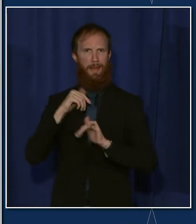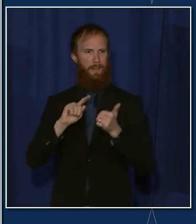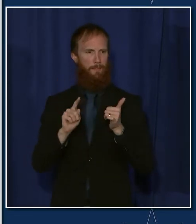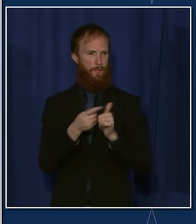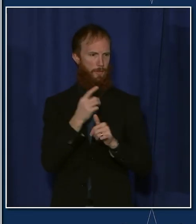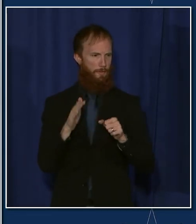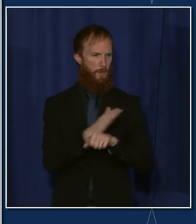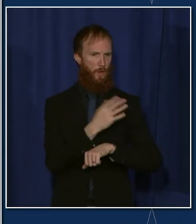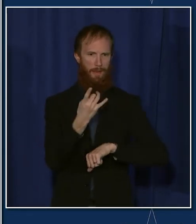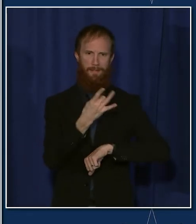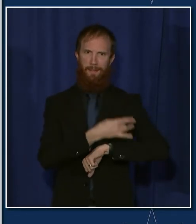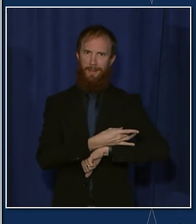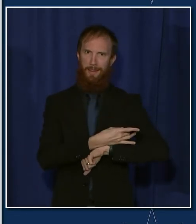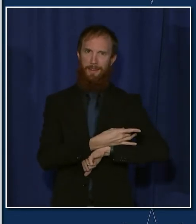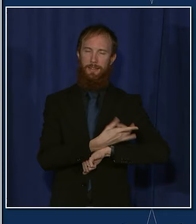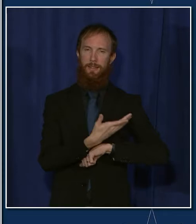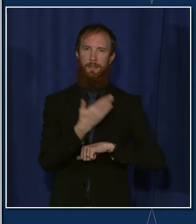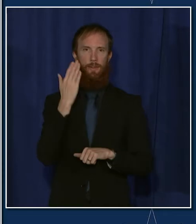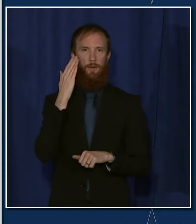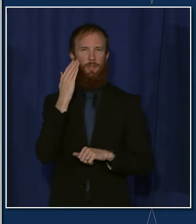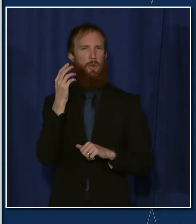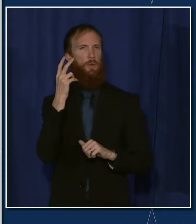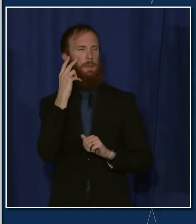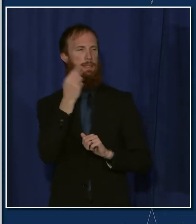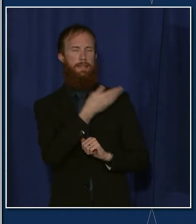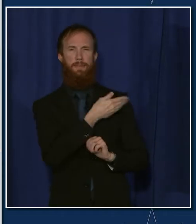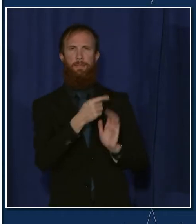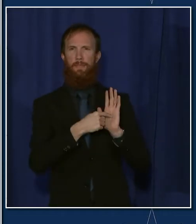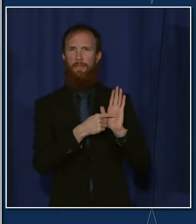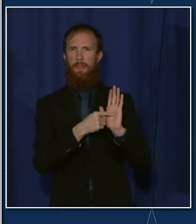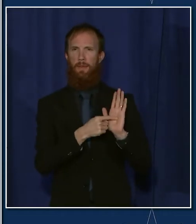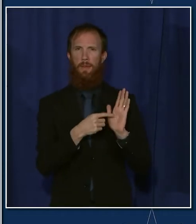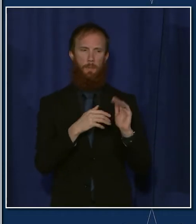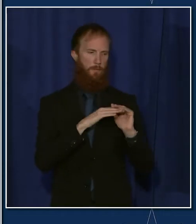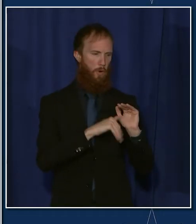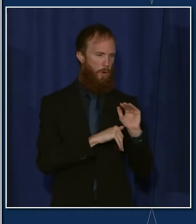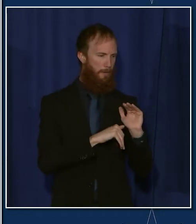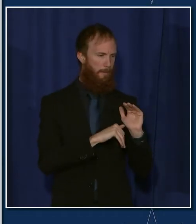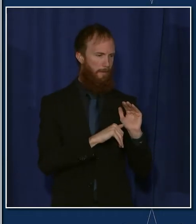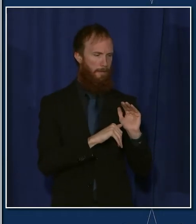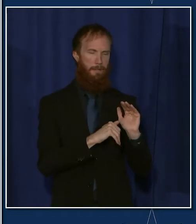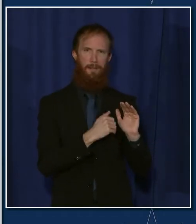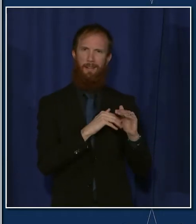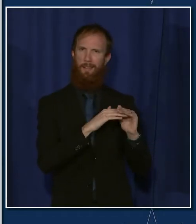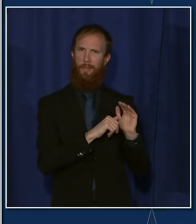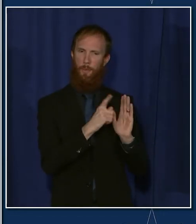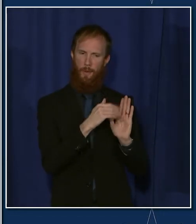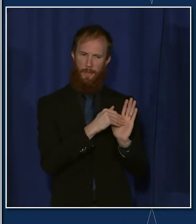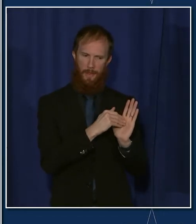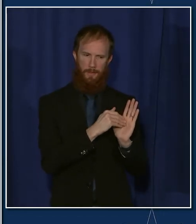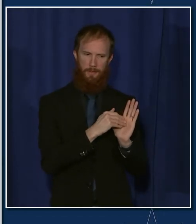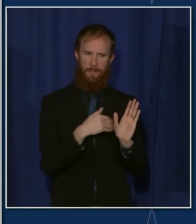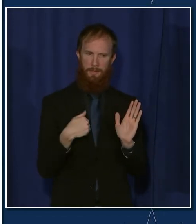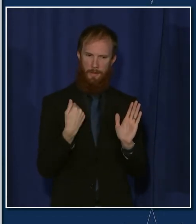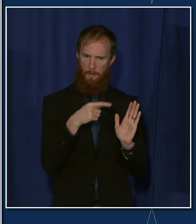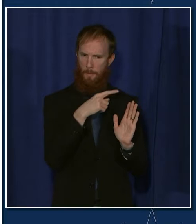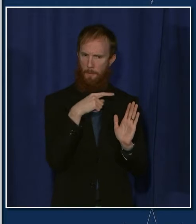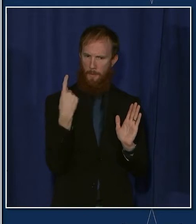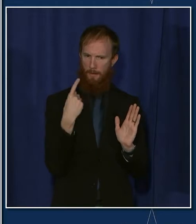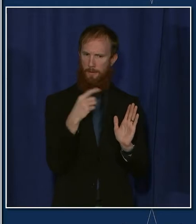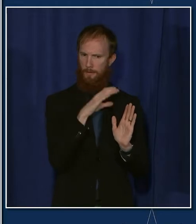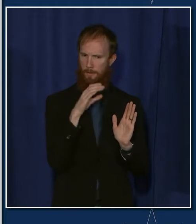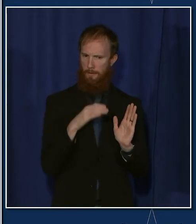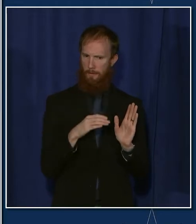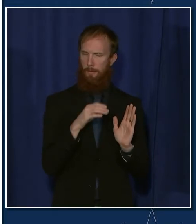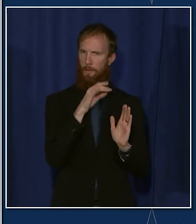combined. And so you can see, for example, went from fewer than 1,000 young Black Chicagoans who had gotten the vaccine in the first